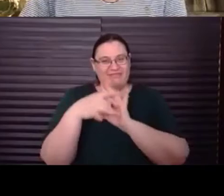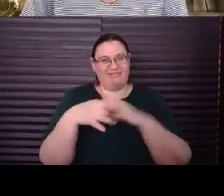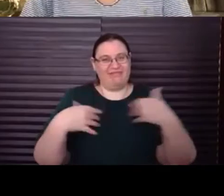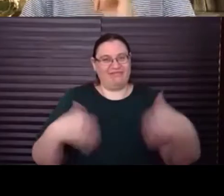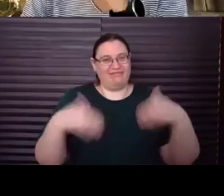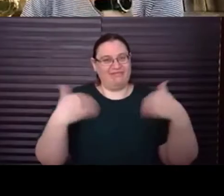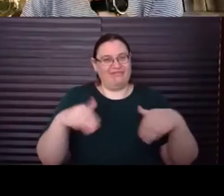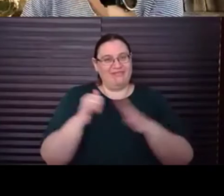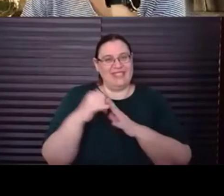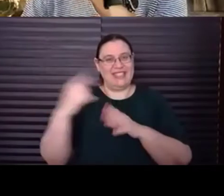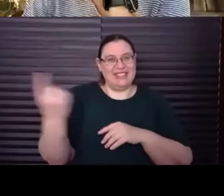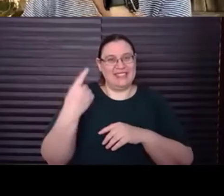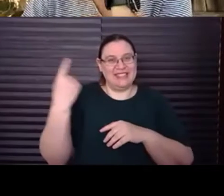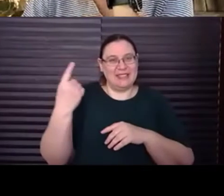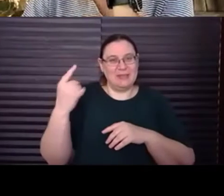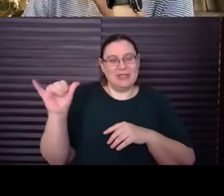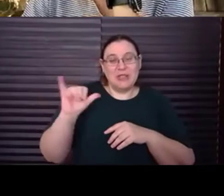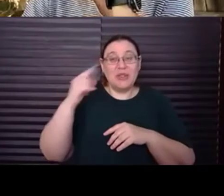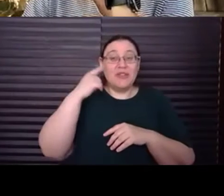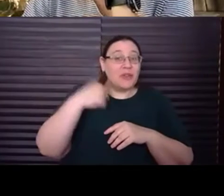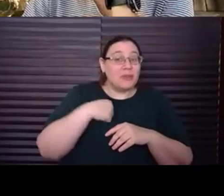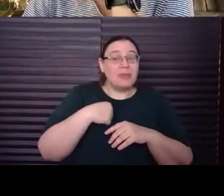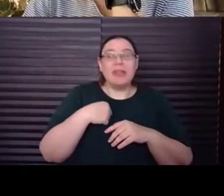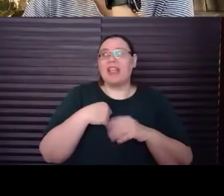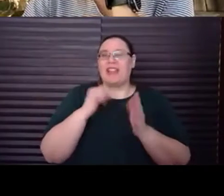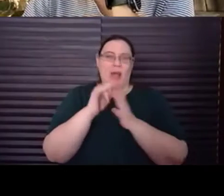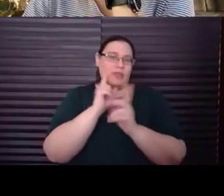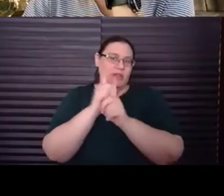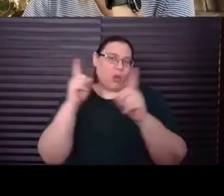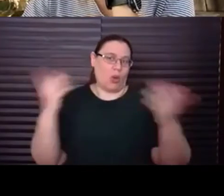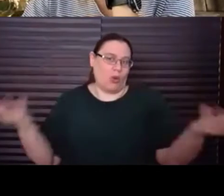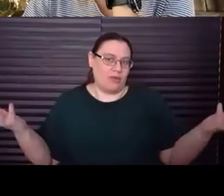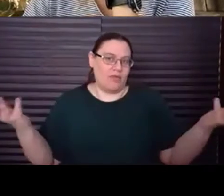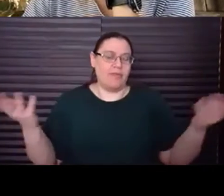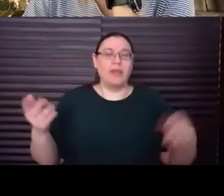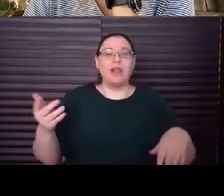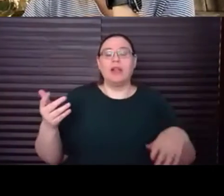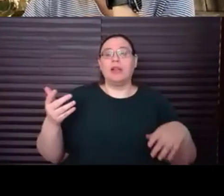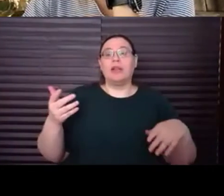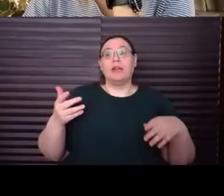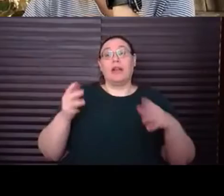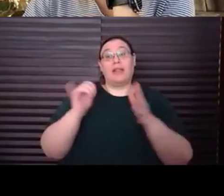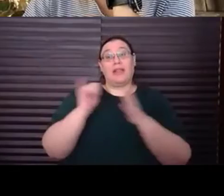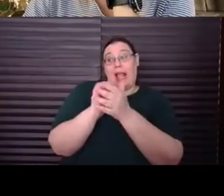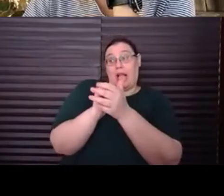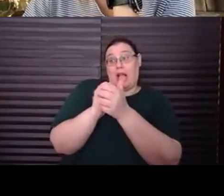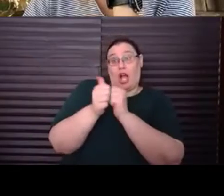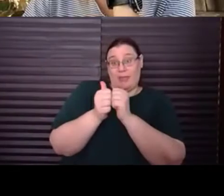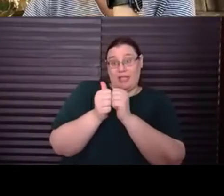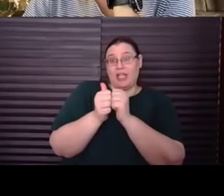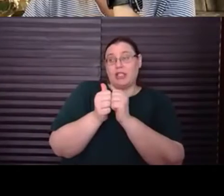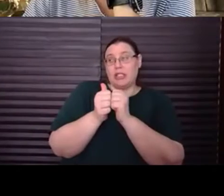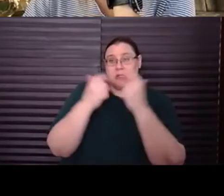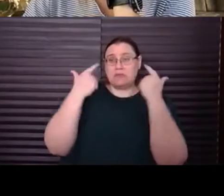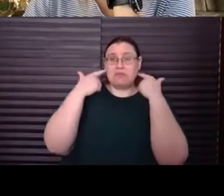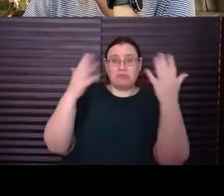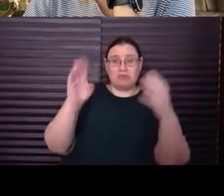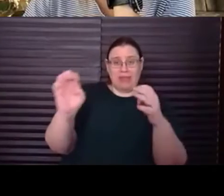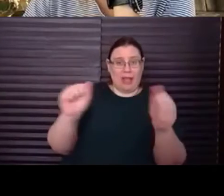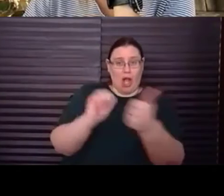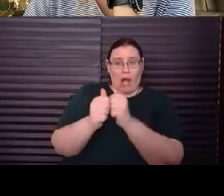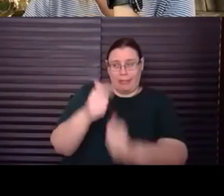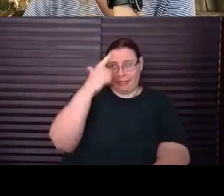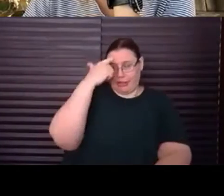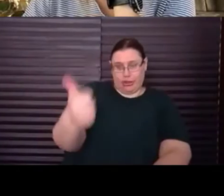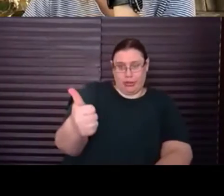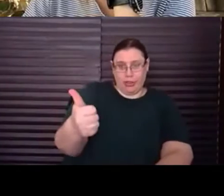that's something too that to me was always the goal is, look, let this competition be a competition, but